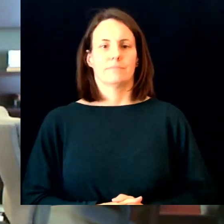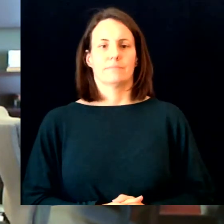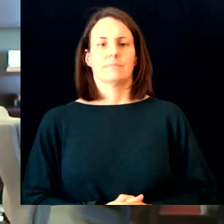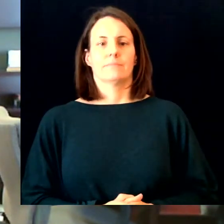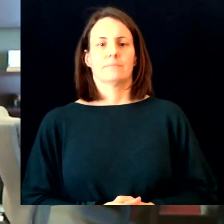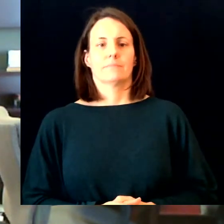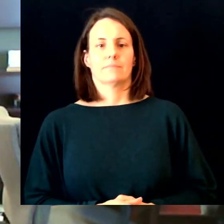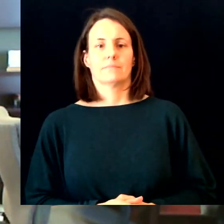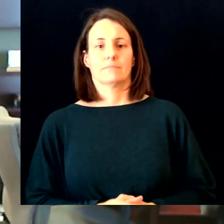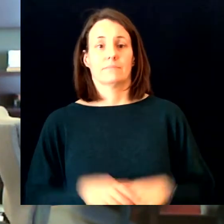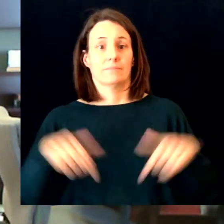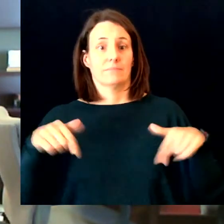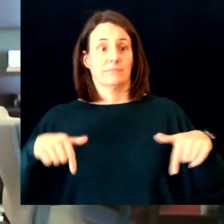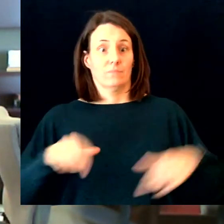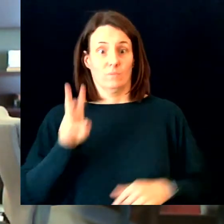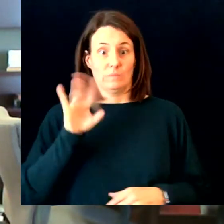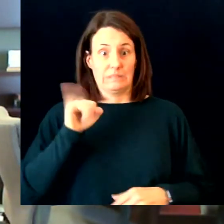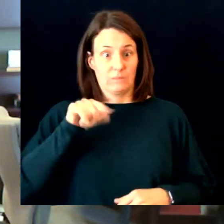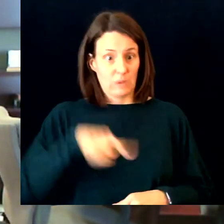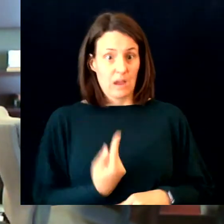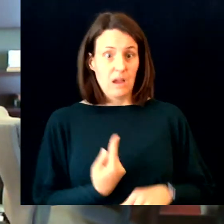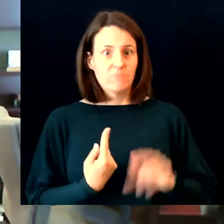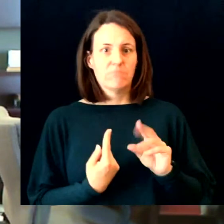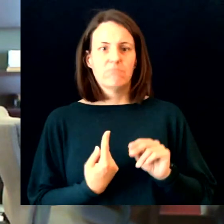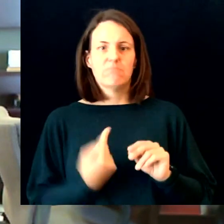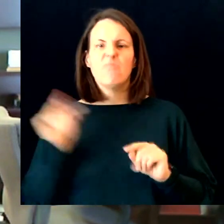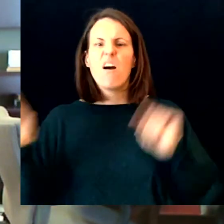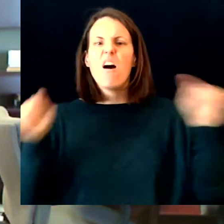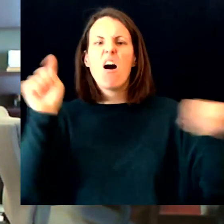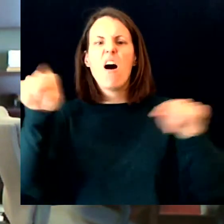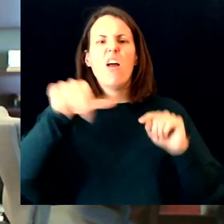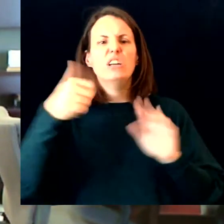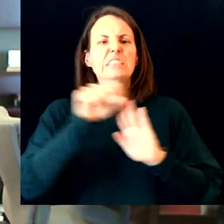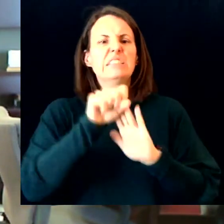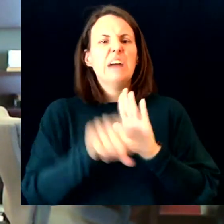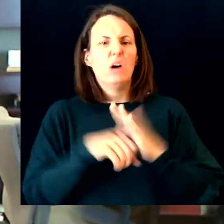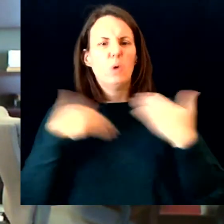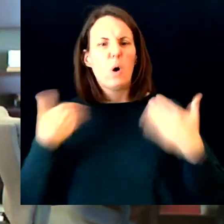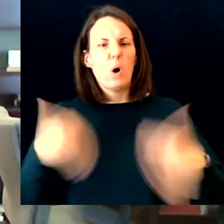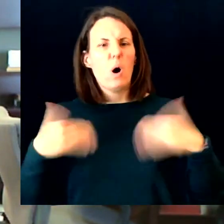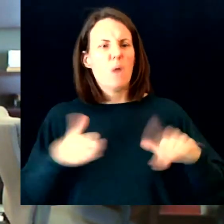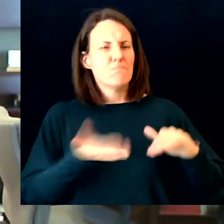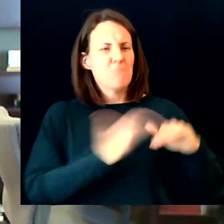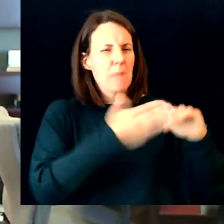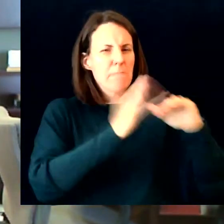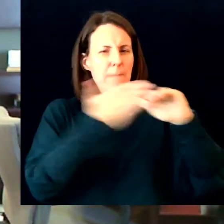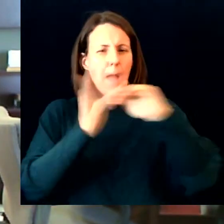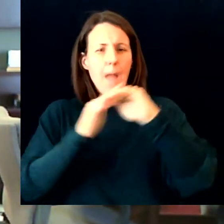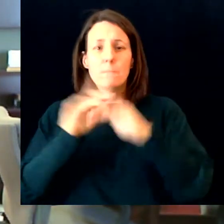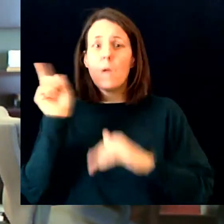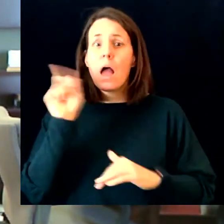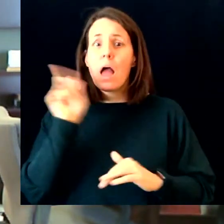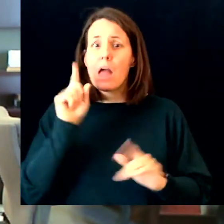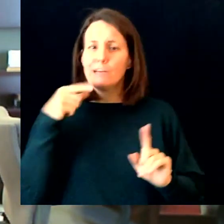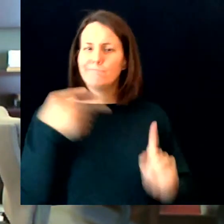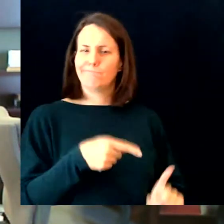with COVID-19 as a result of high case activity. Since the start of the pandemic, more than